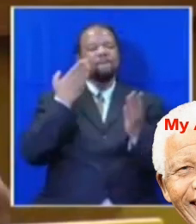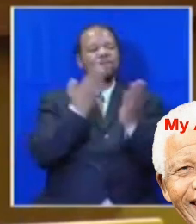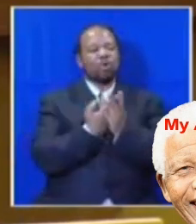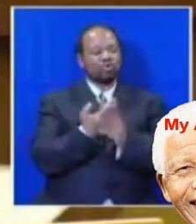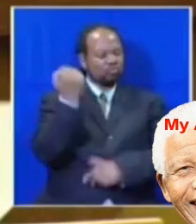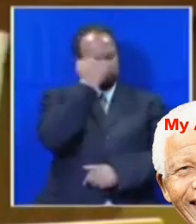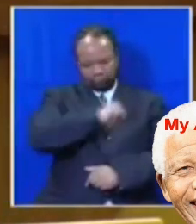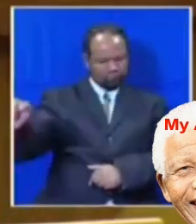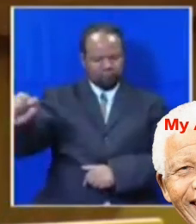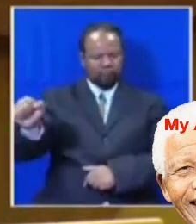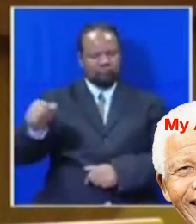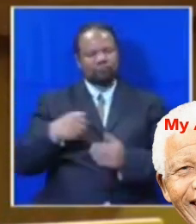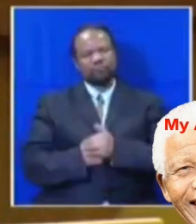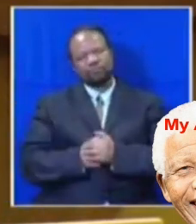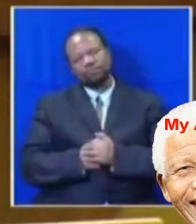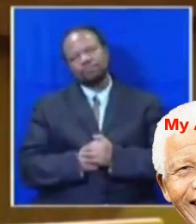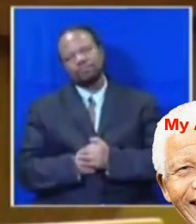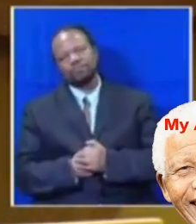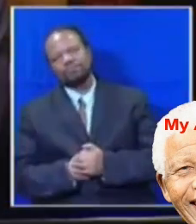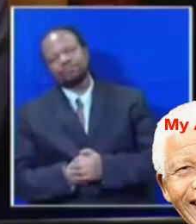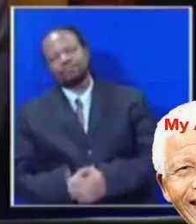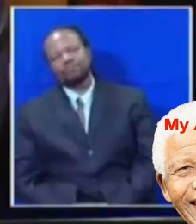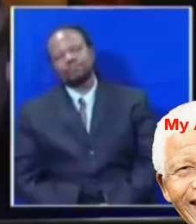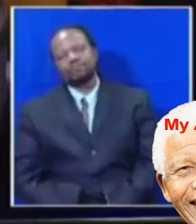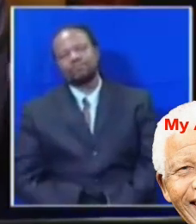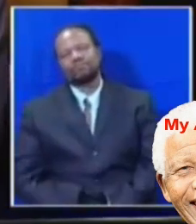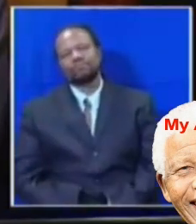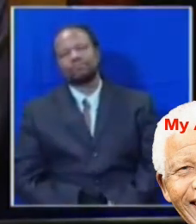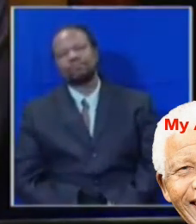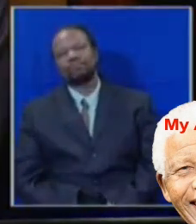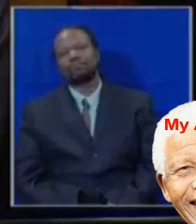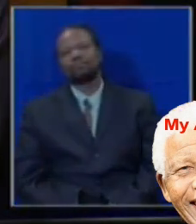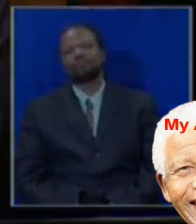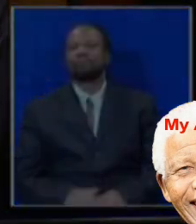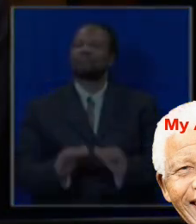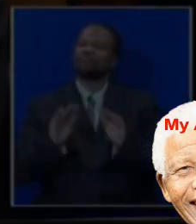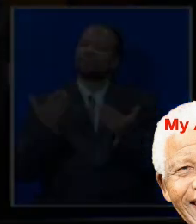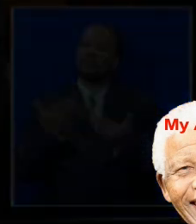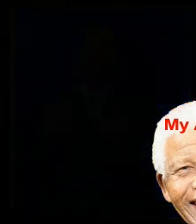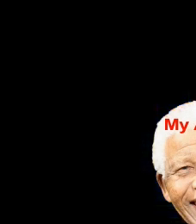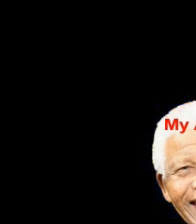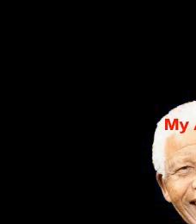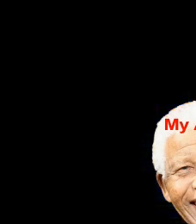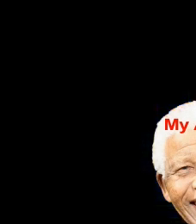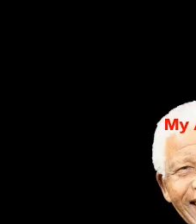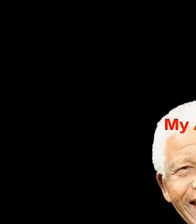contempt it deserves. Order, honorable members, order.